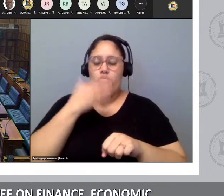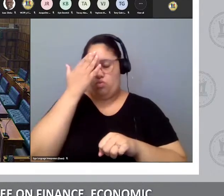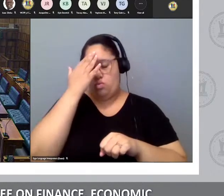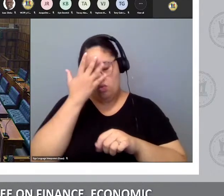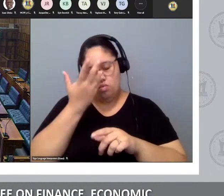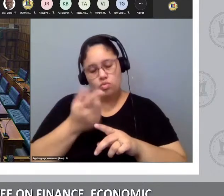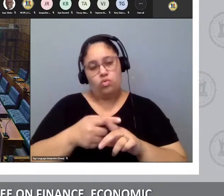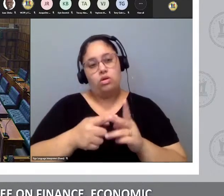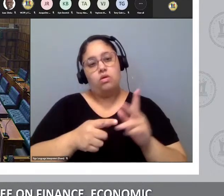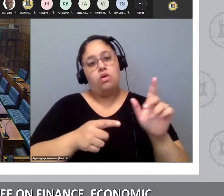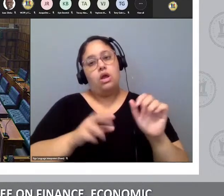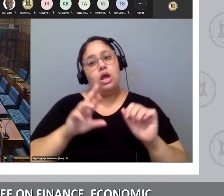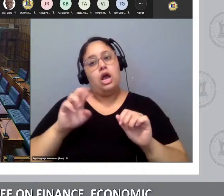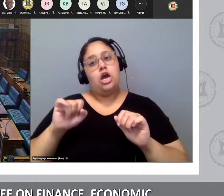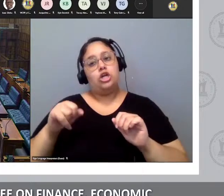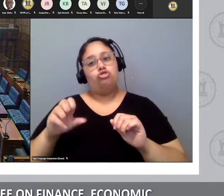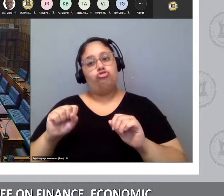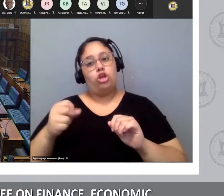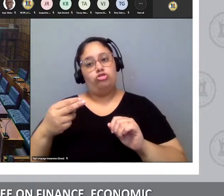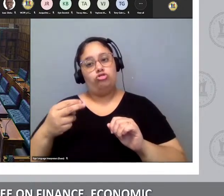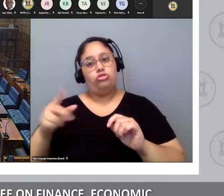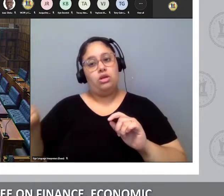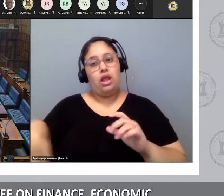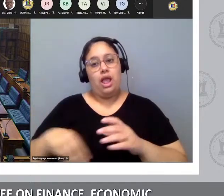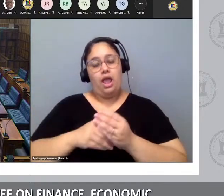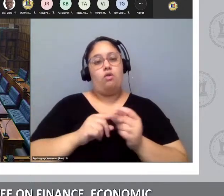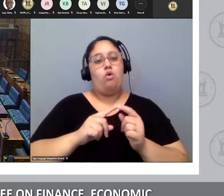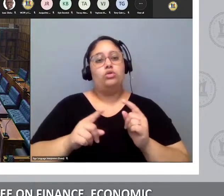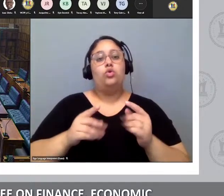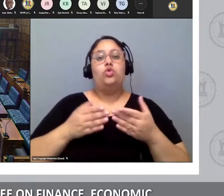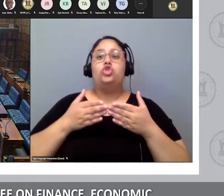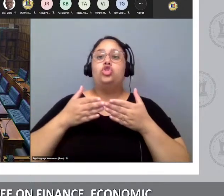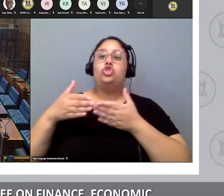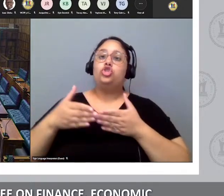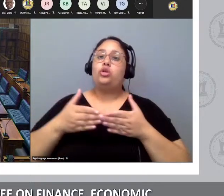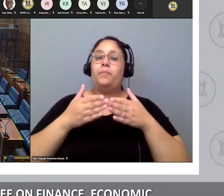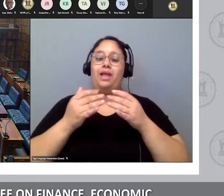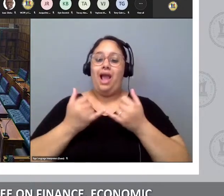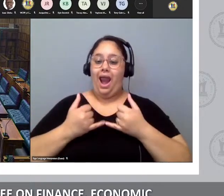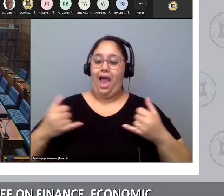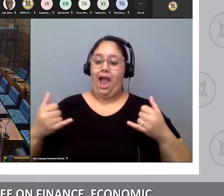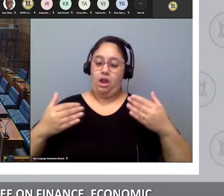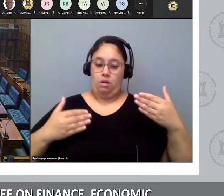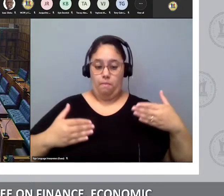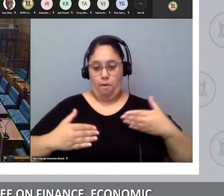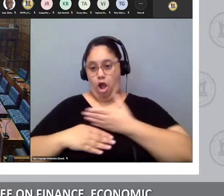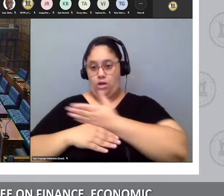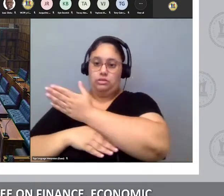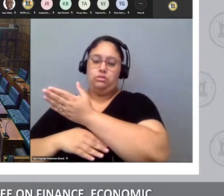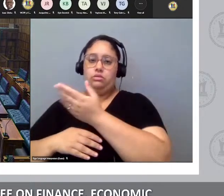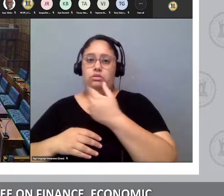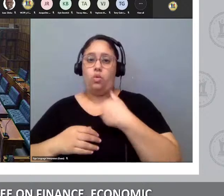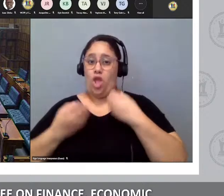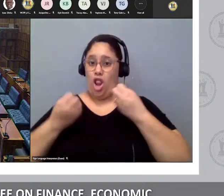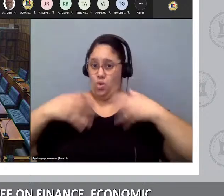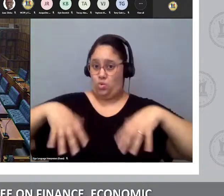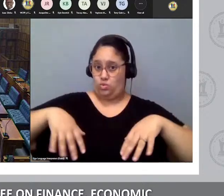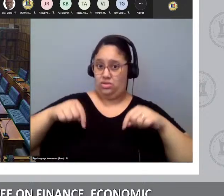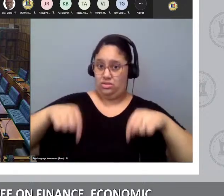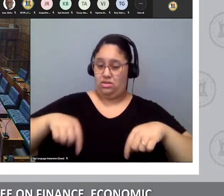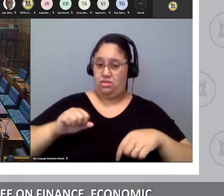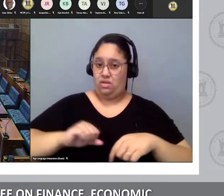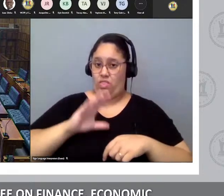as well um but on the issue of The Shipping Lines bypassing um are we losing cargo as South